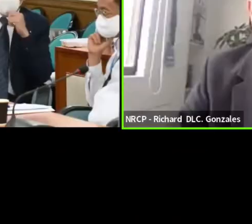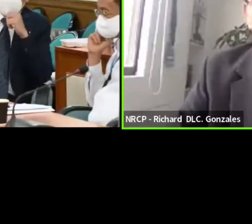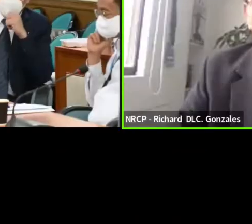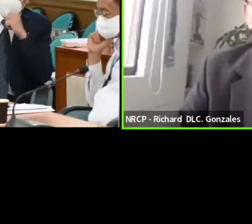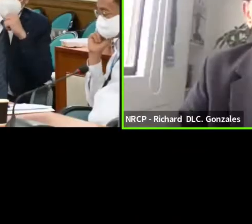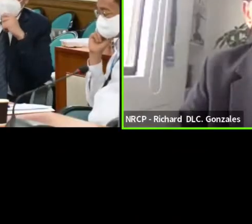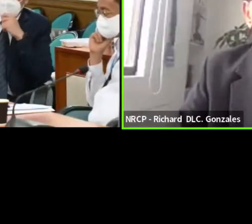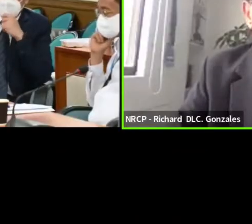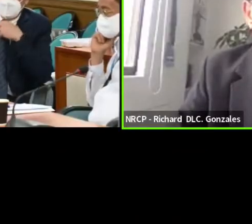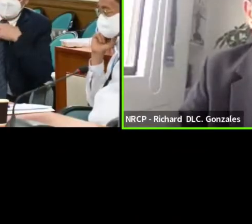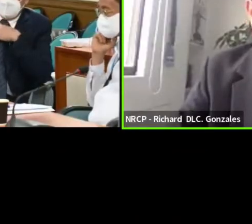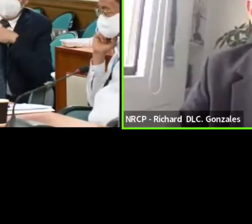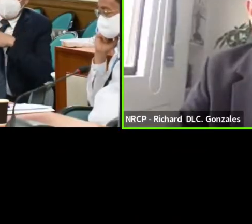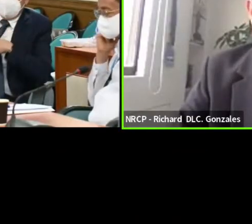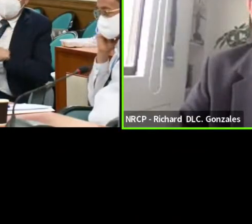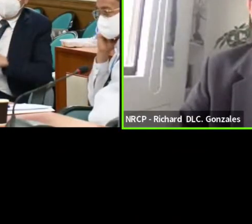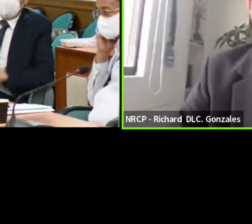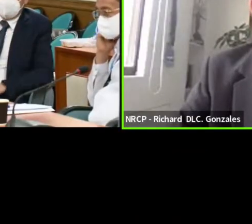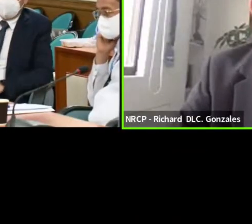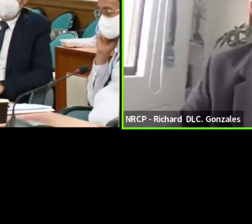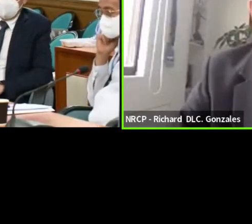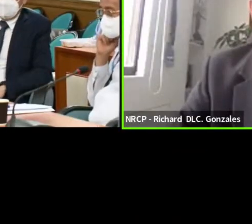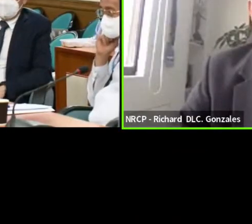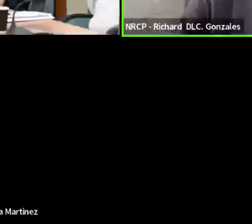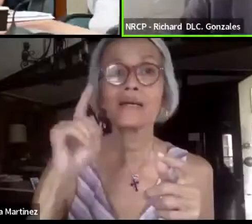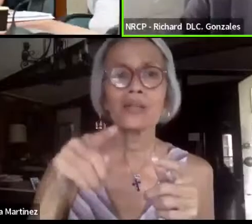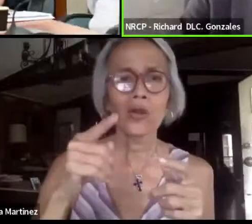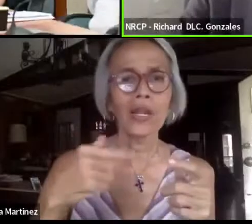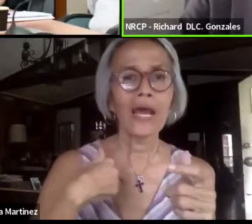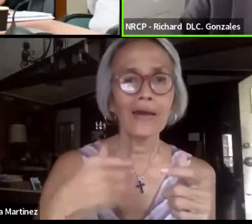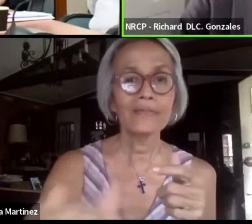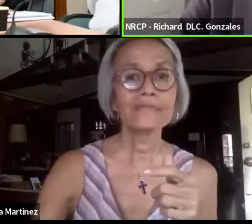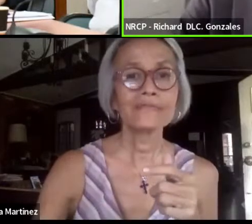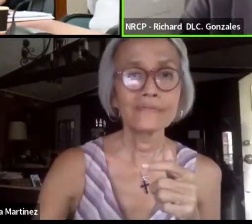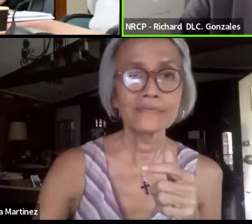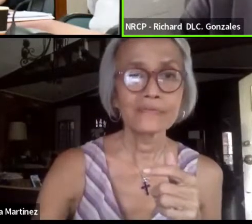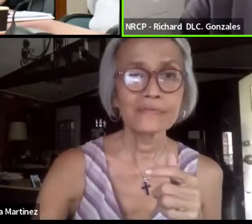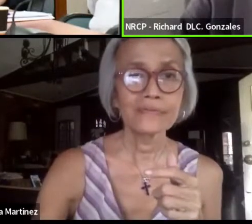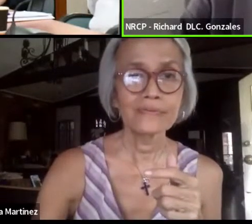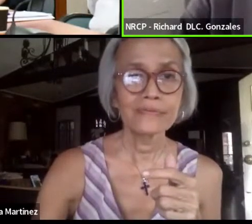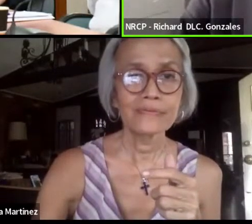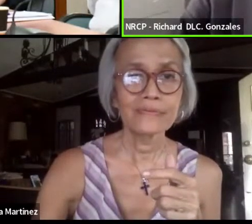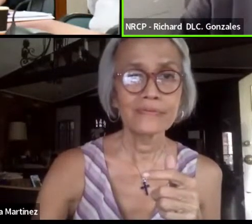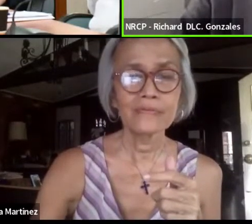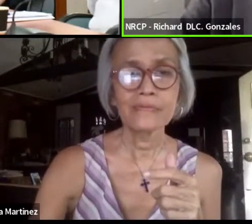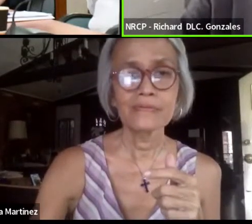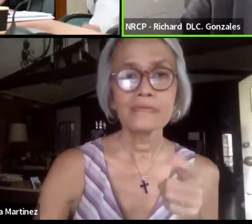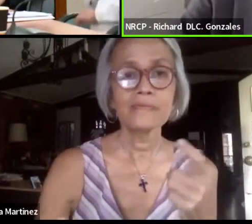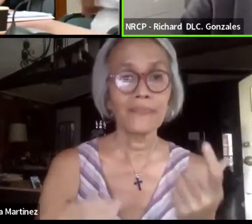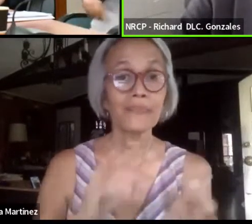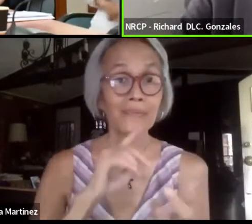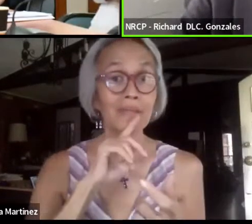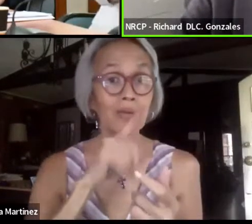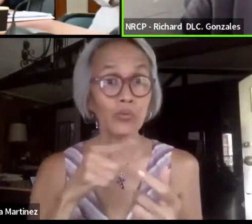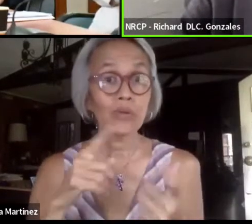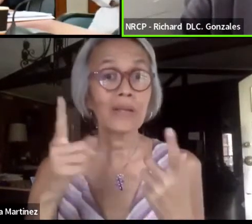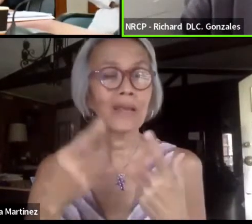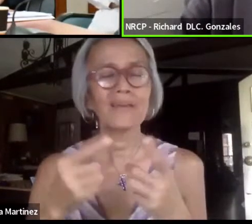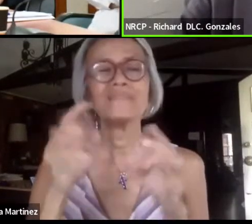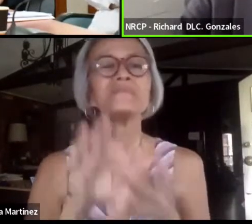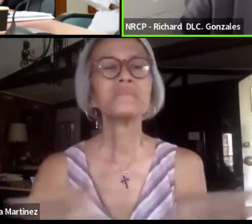emotional learning, are better to cope with everyday challenges and benefit academically, professionally, socially, and